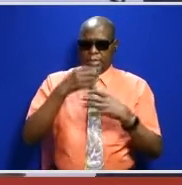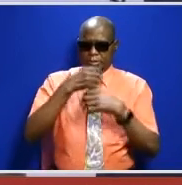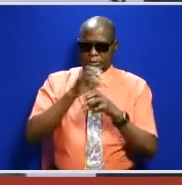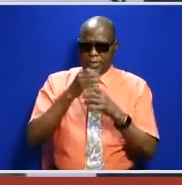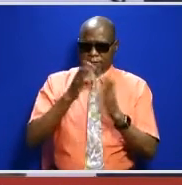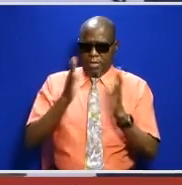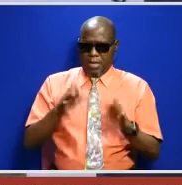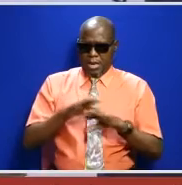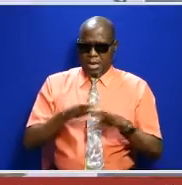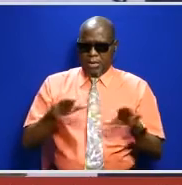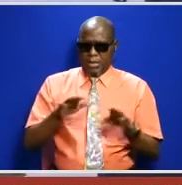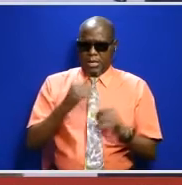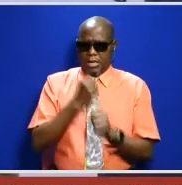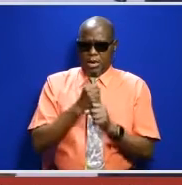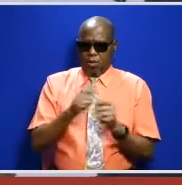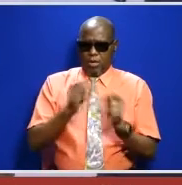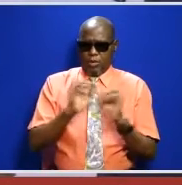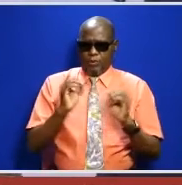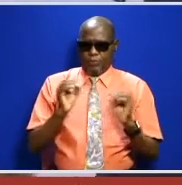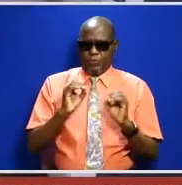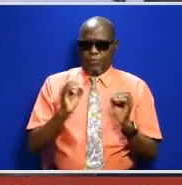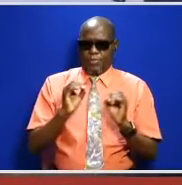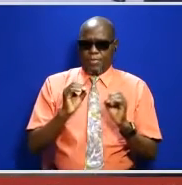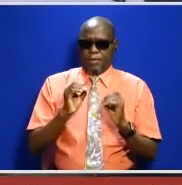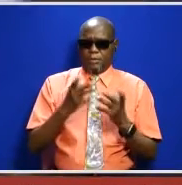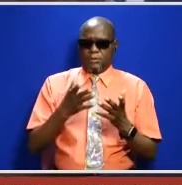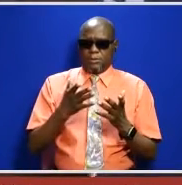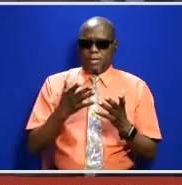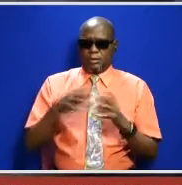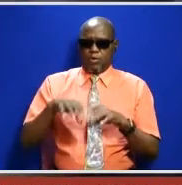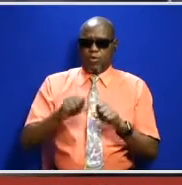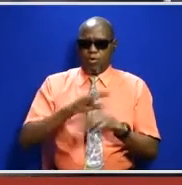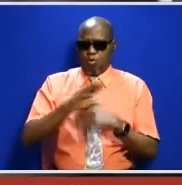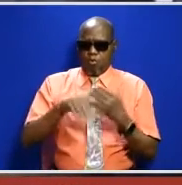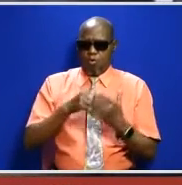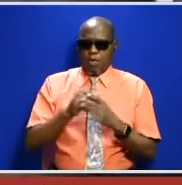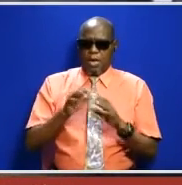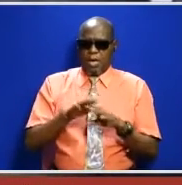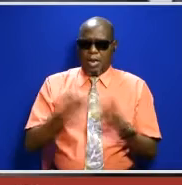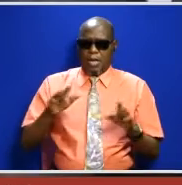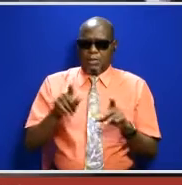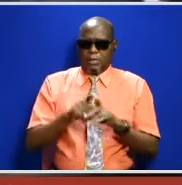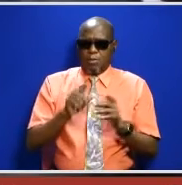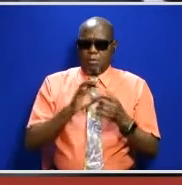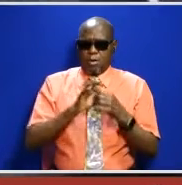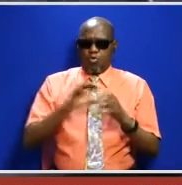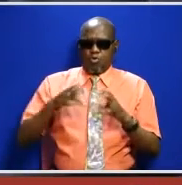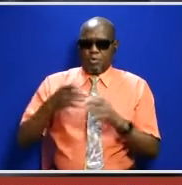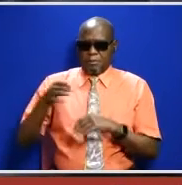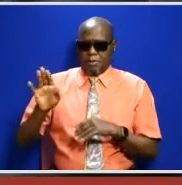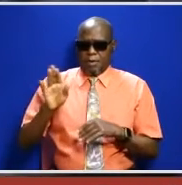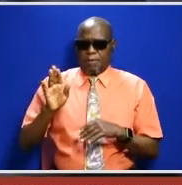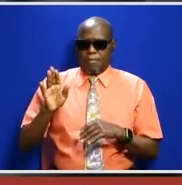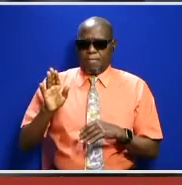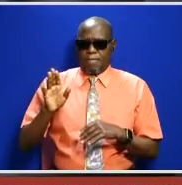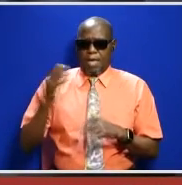survey was not actually done well, because it now took all the piece of land, even the one which was belonging to the community, mpaka